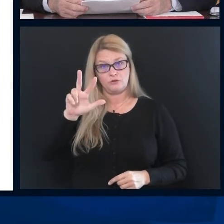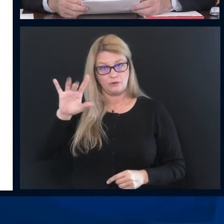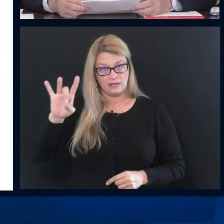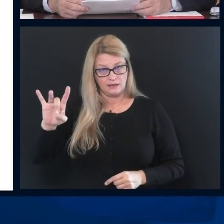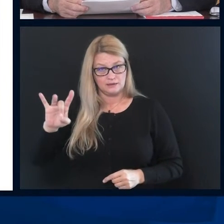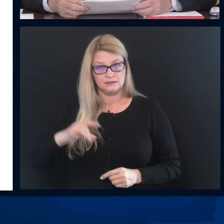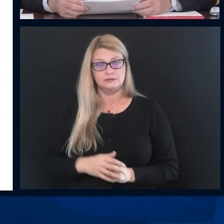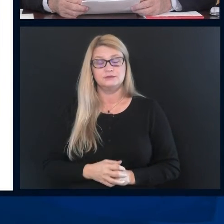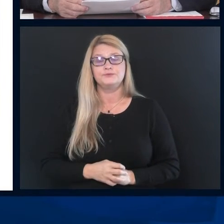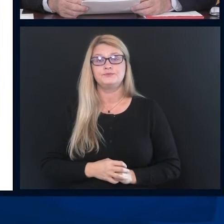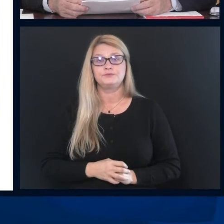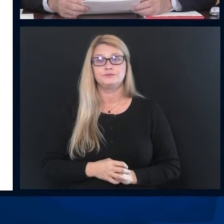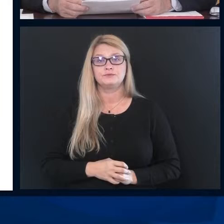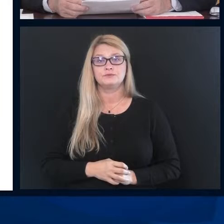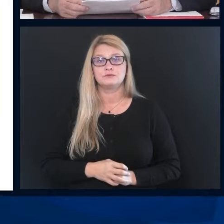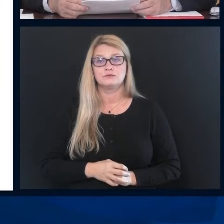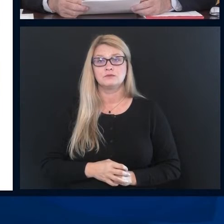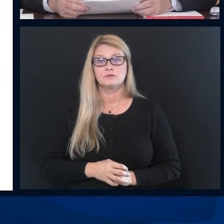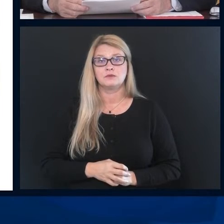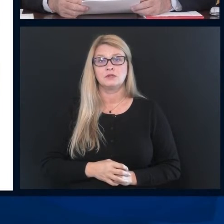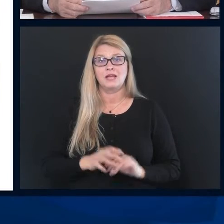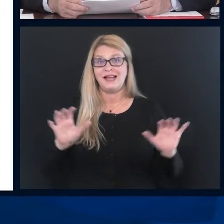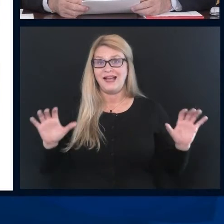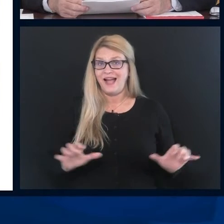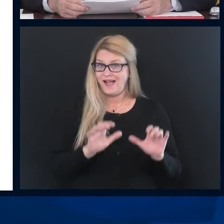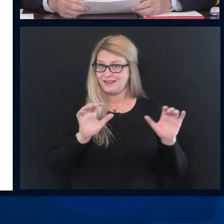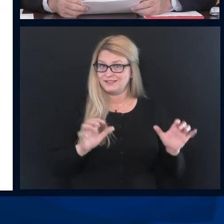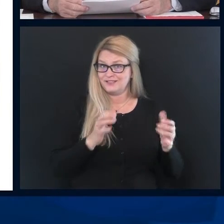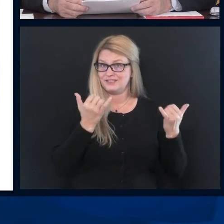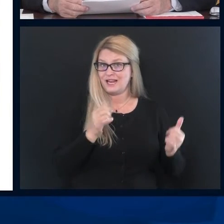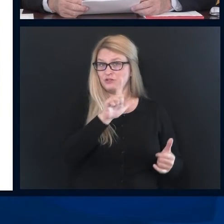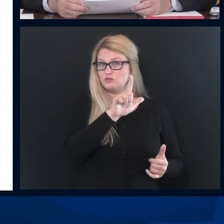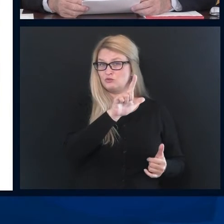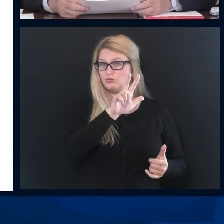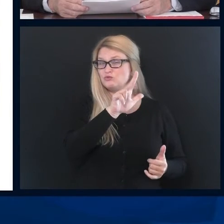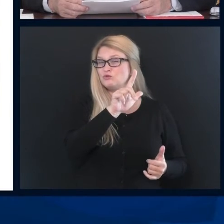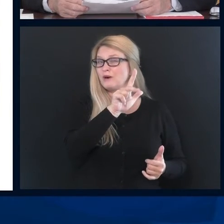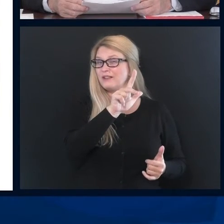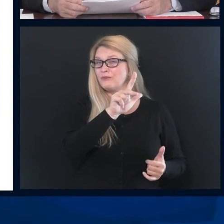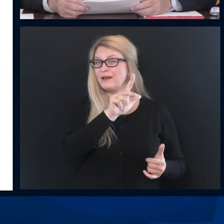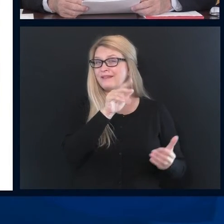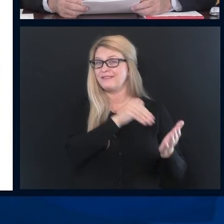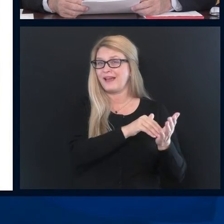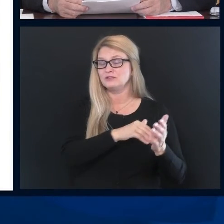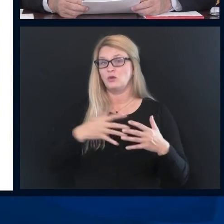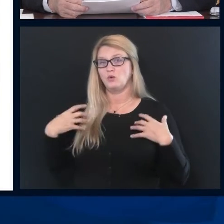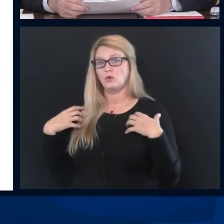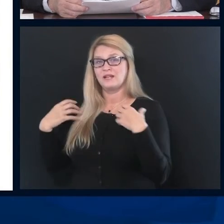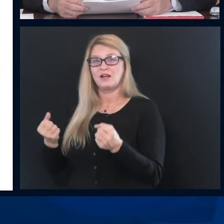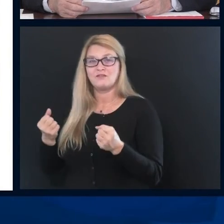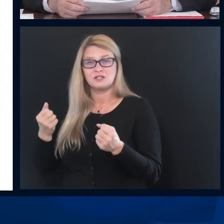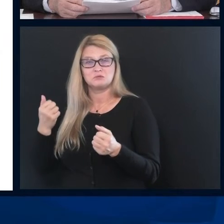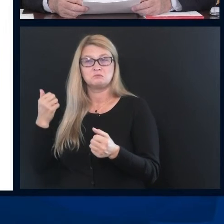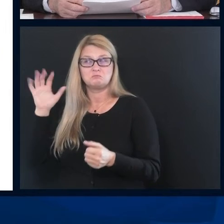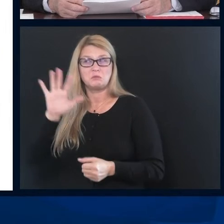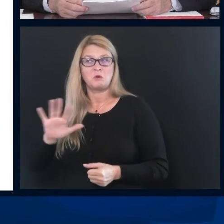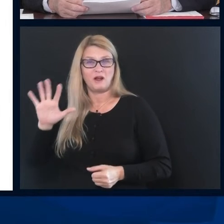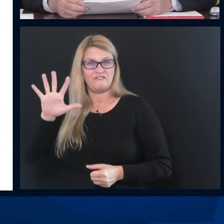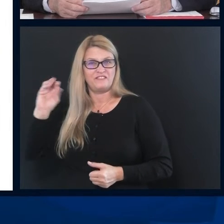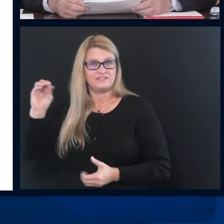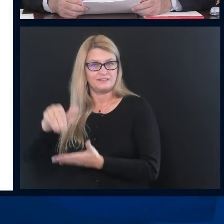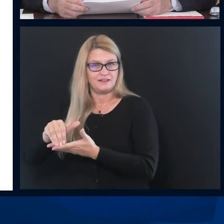4.38. Our active cases are almost 23,000, and our recovered cases are heading towards